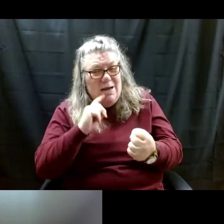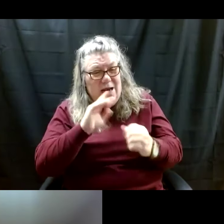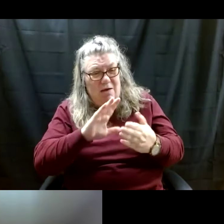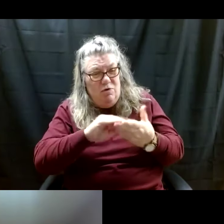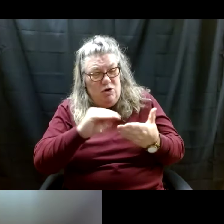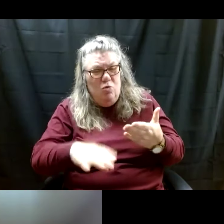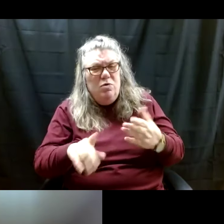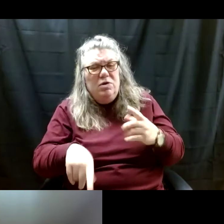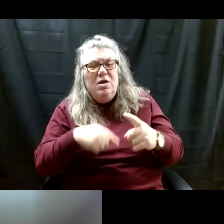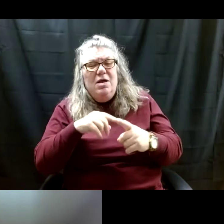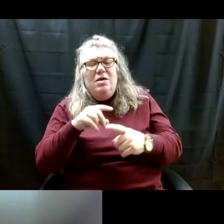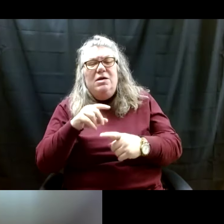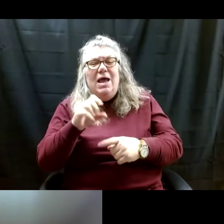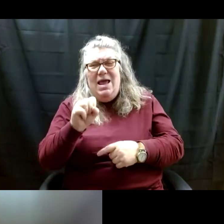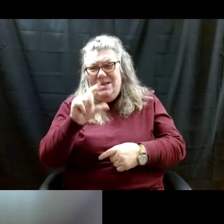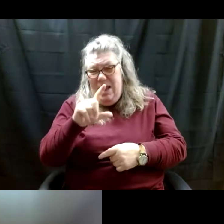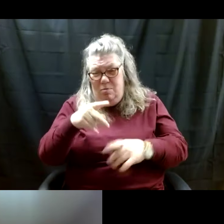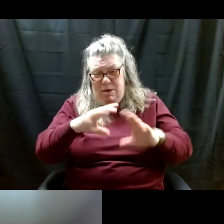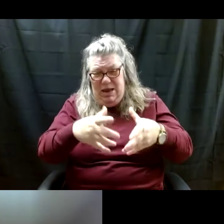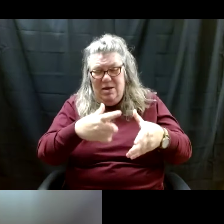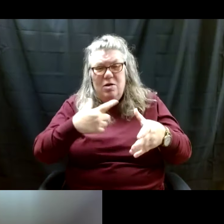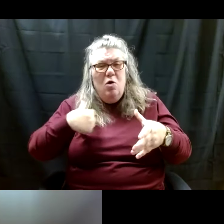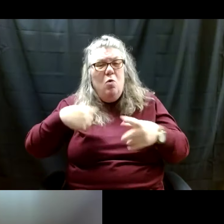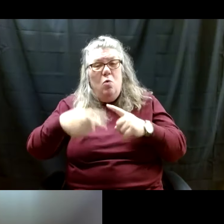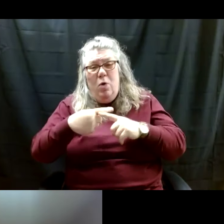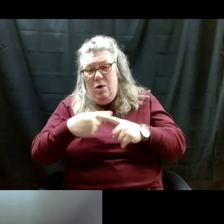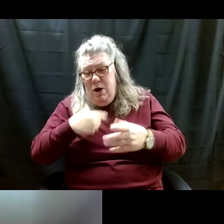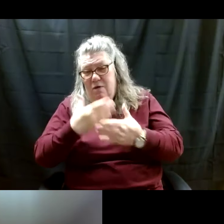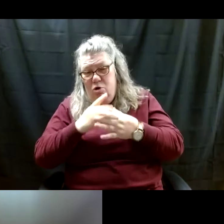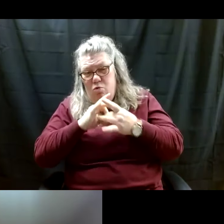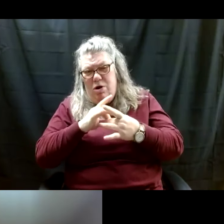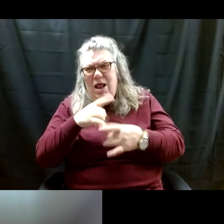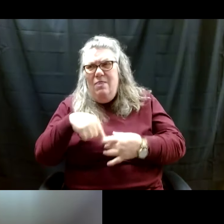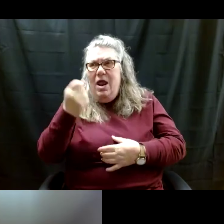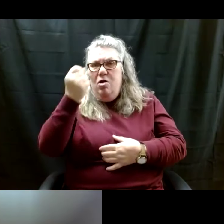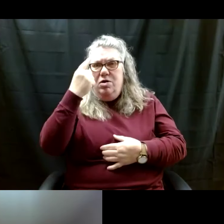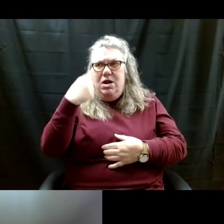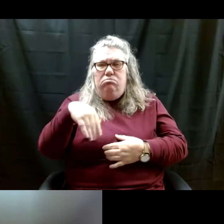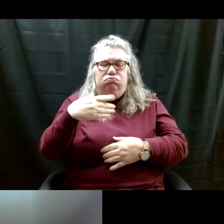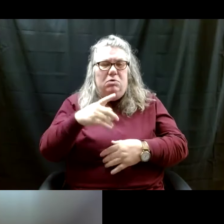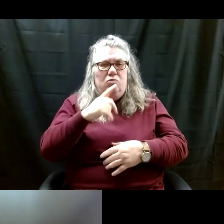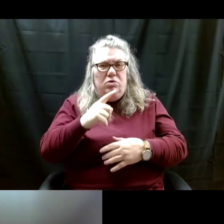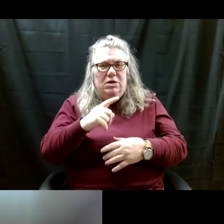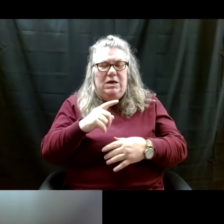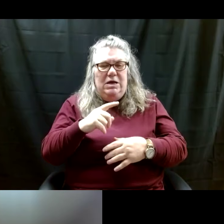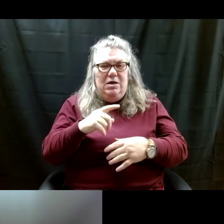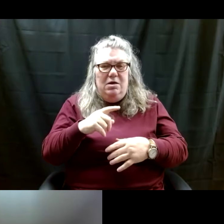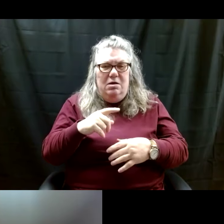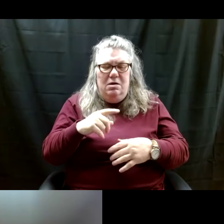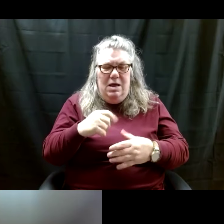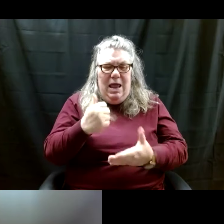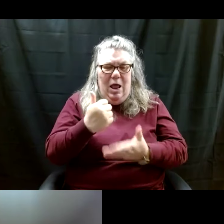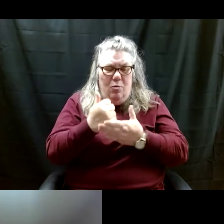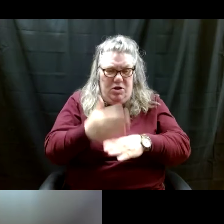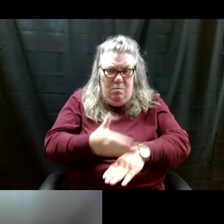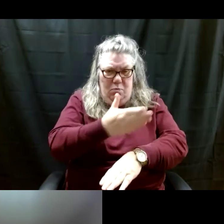good relationships, they really get the difference, right? And so they call us in to be collaborators with them instead of thinking that we're